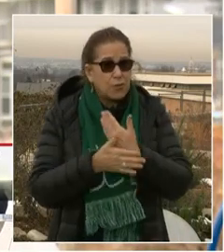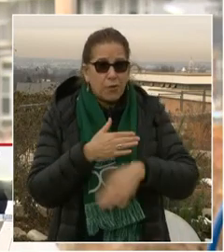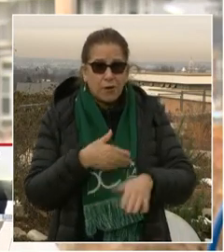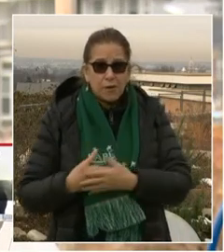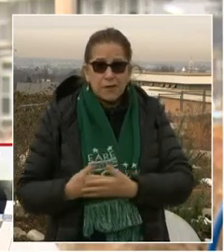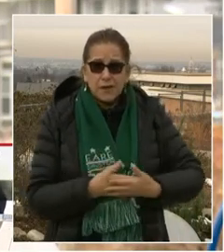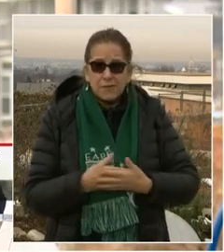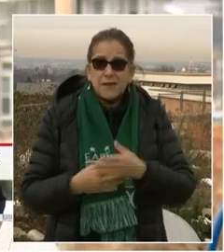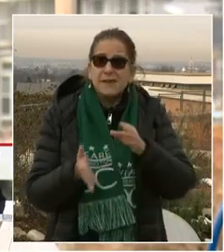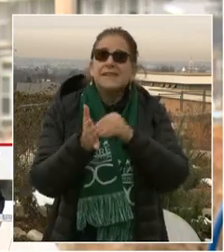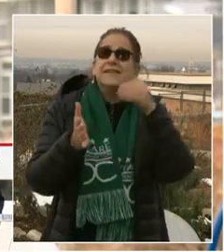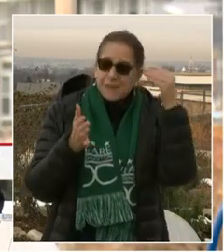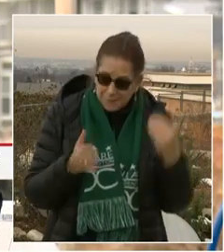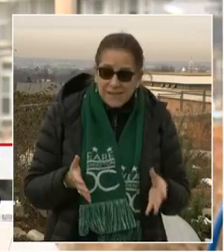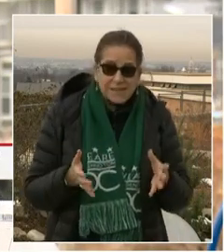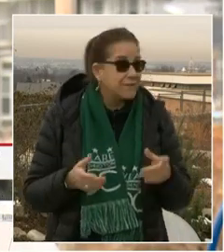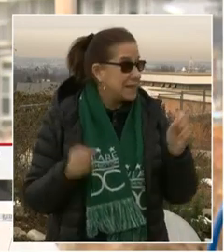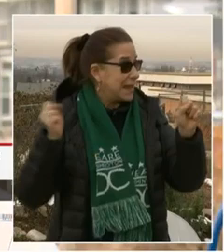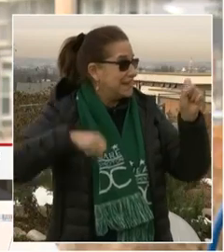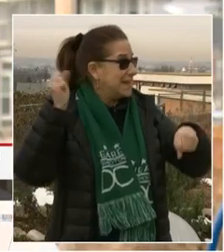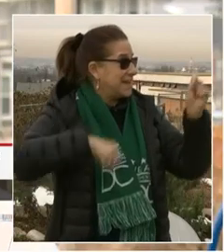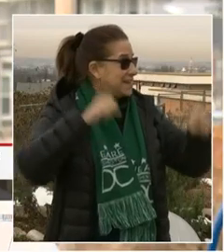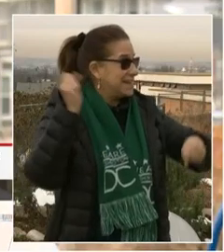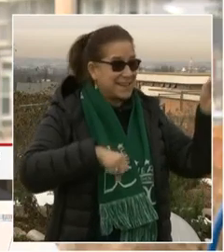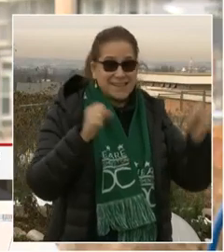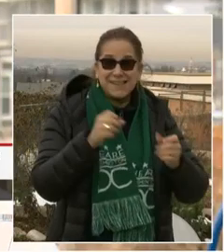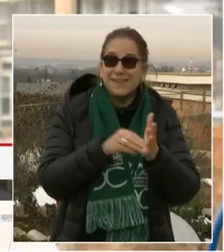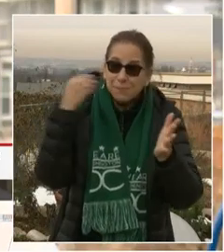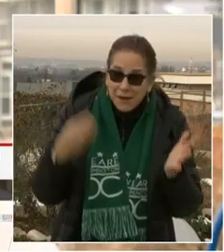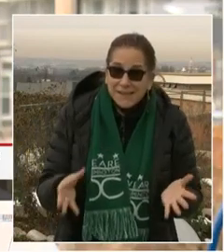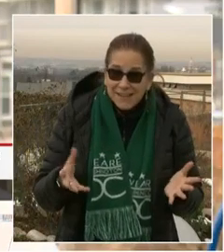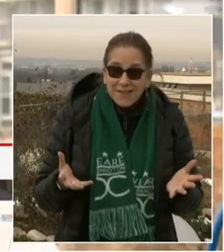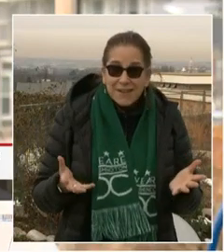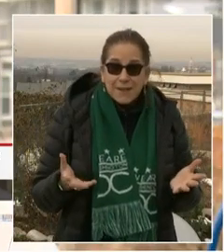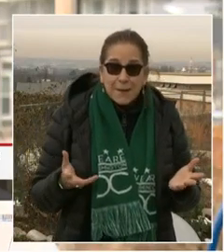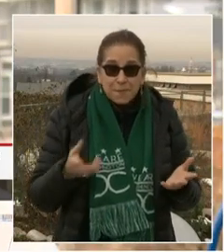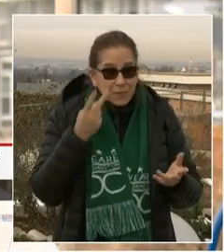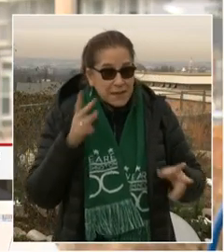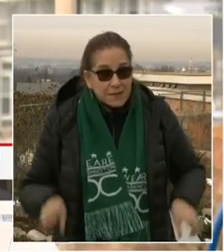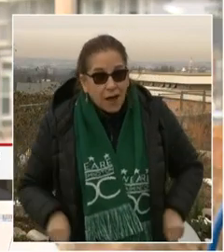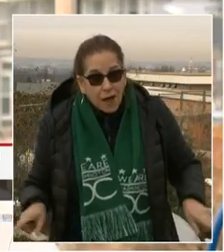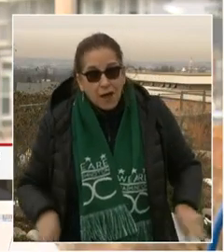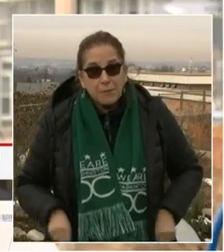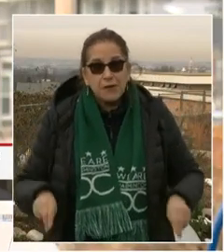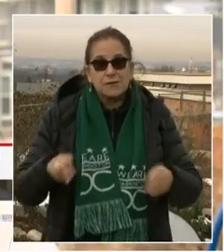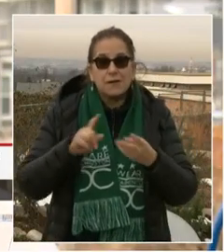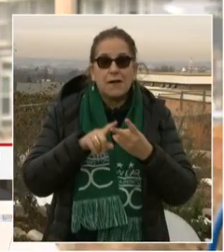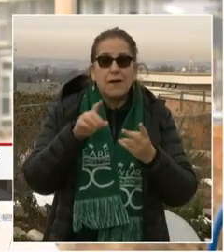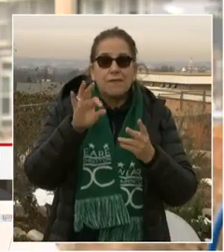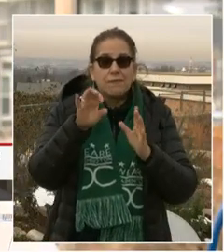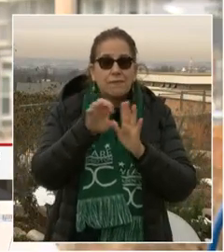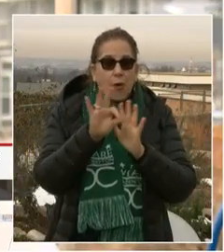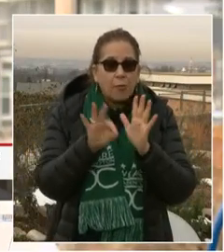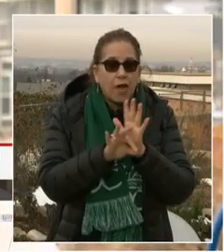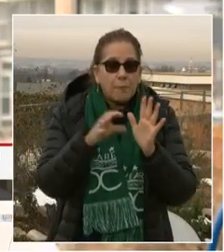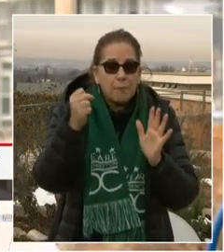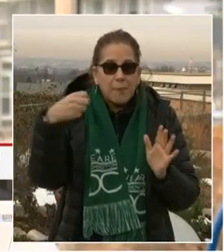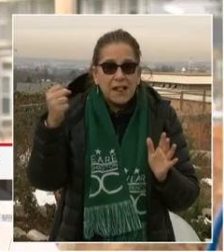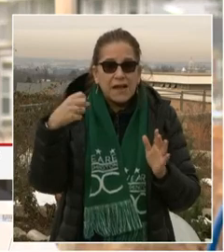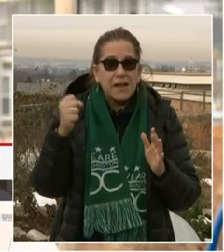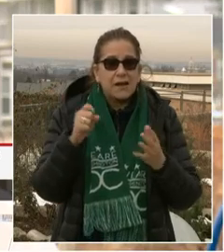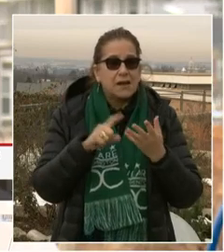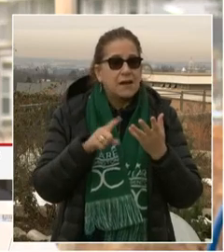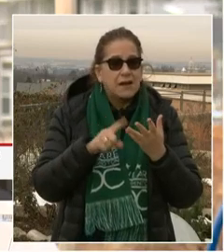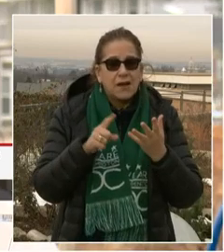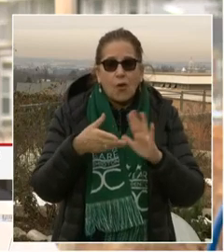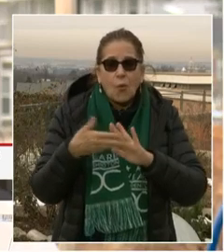here in the front. Diapers, formula, wipes alone is estimated